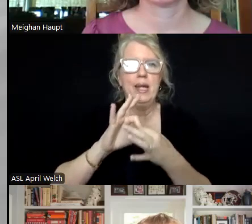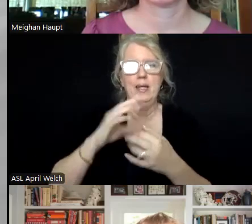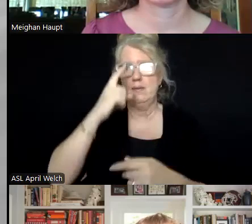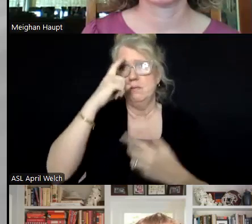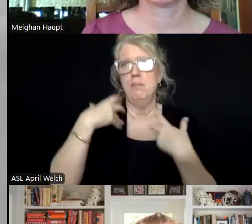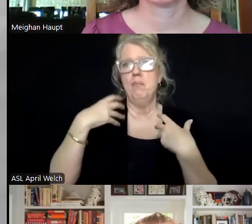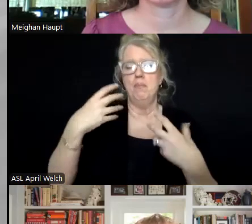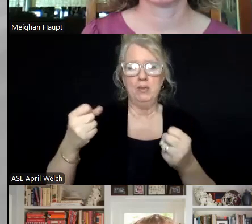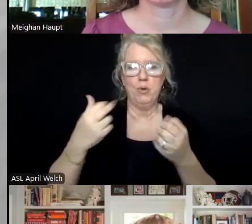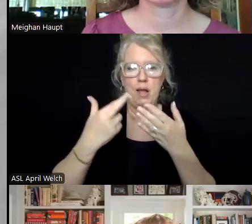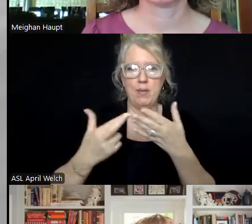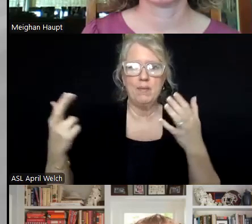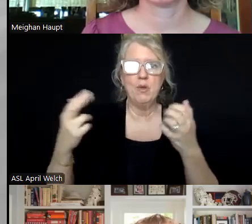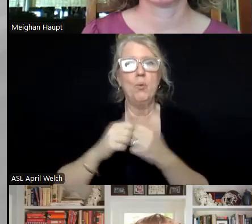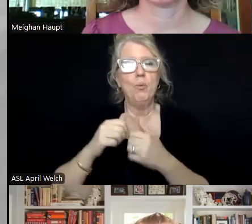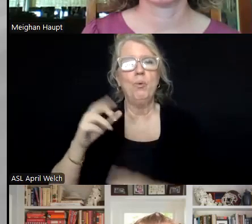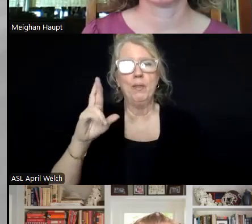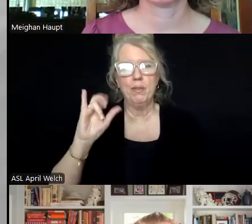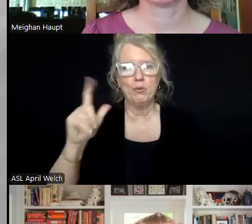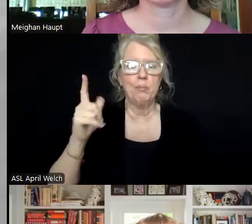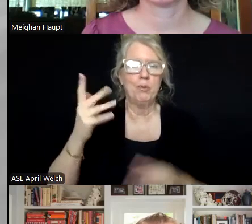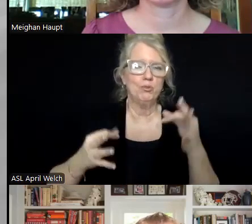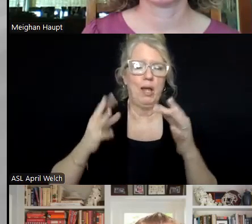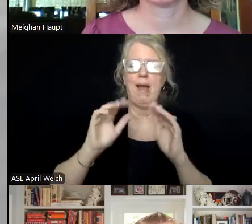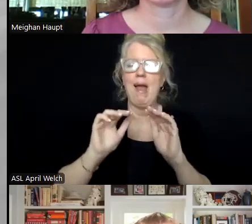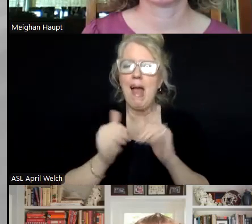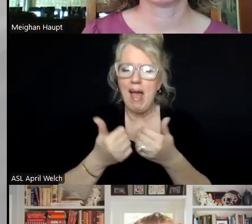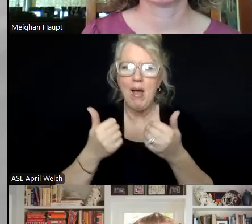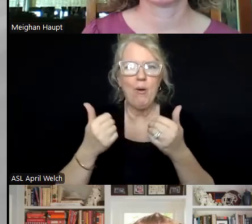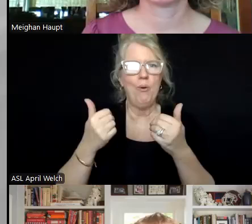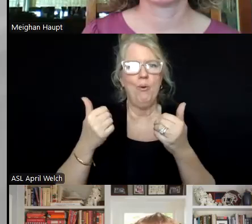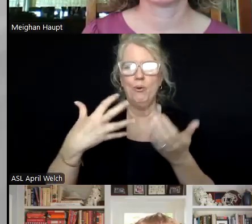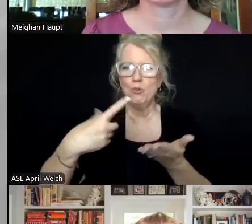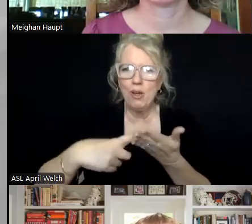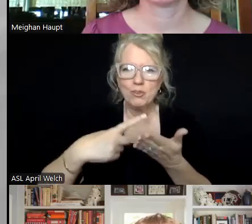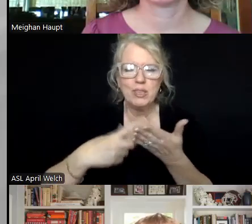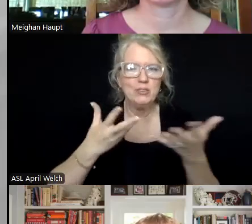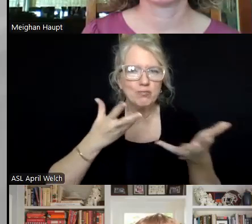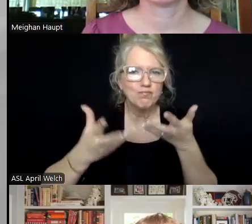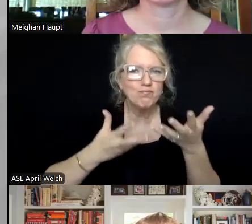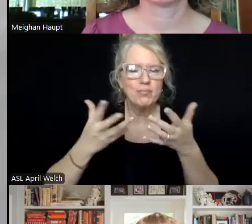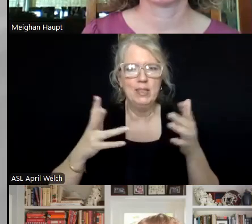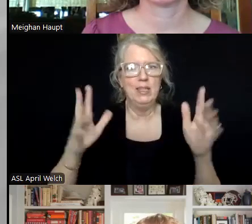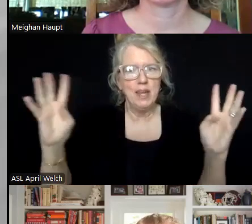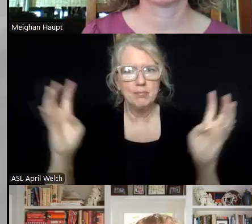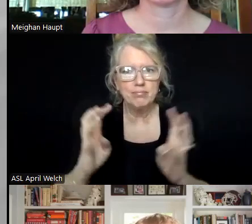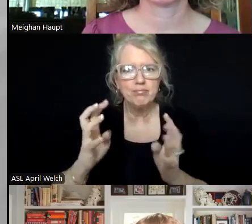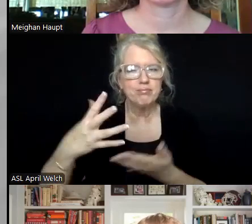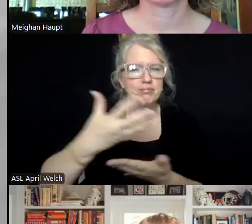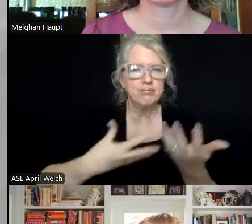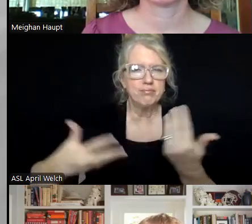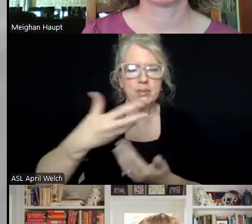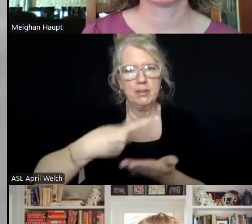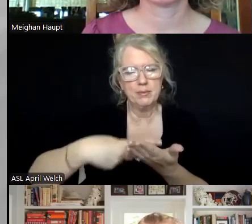health resources with criminal justice resources, and how do we get those conversations happening at the same table. I think if you talk